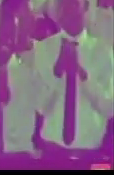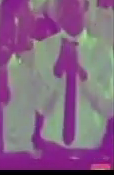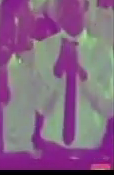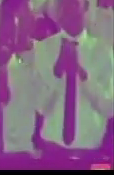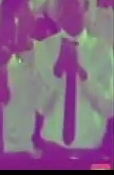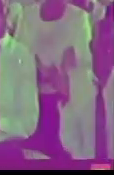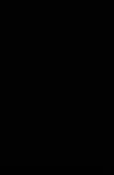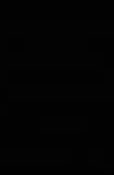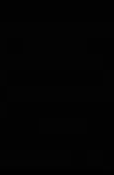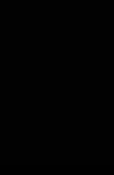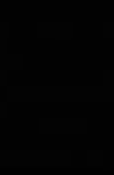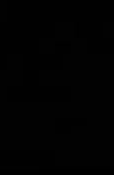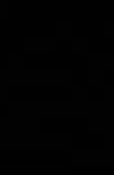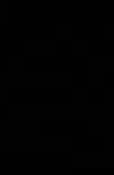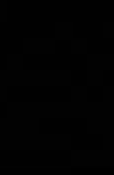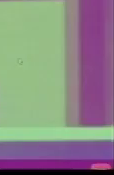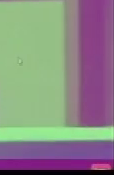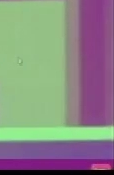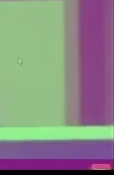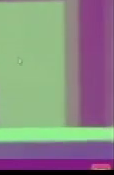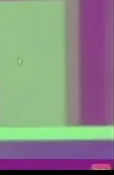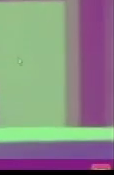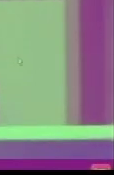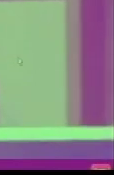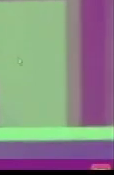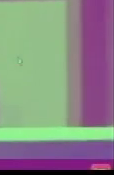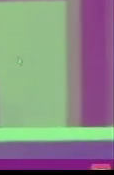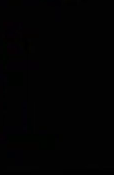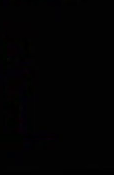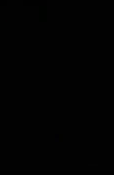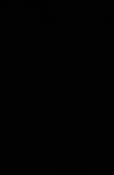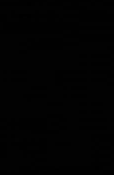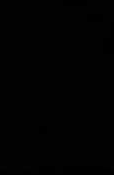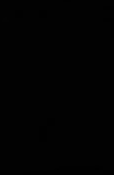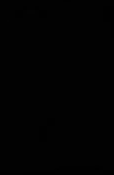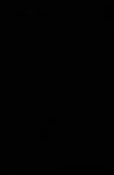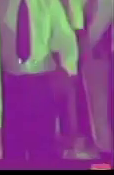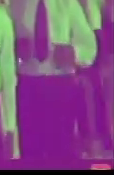with his blood. Christians, praise the Lord.